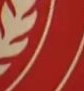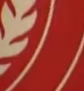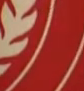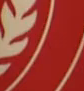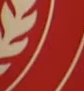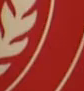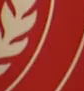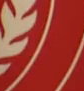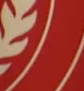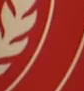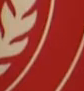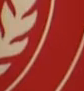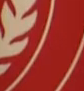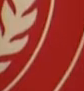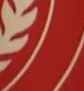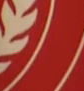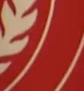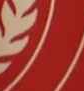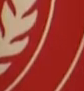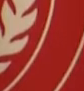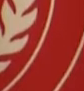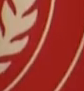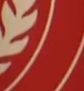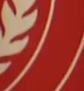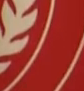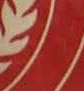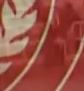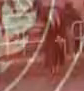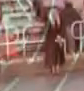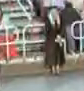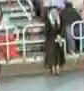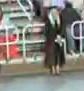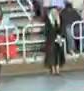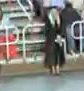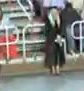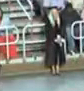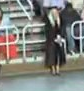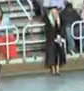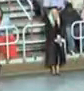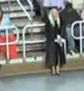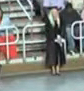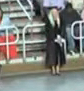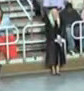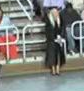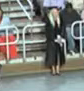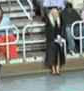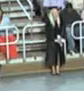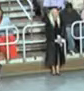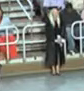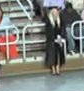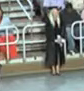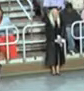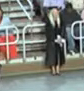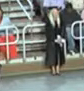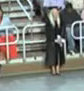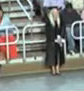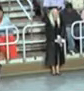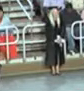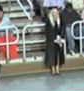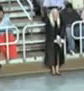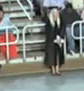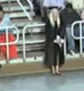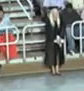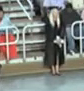All of you here have been extremely fortunate to have excellent professors. And that gives you such